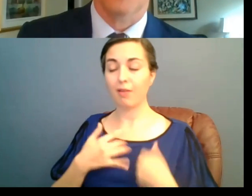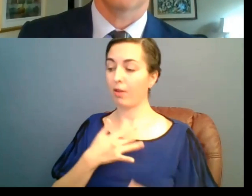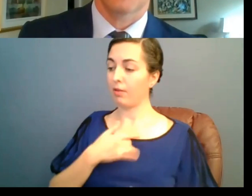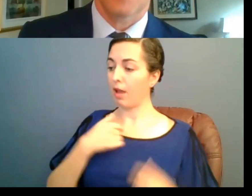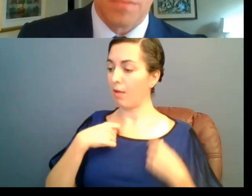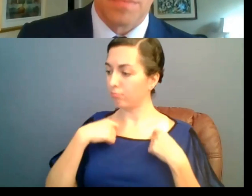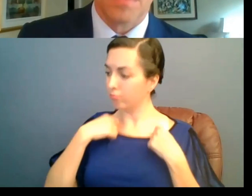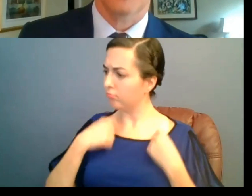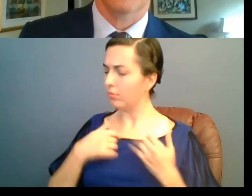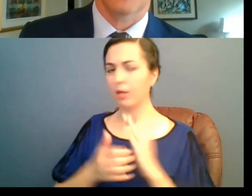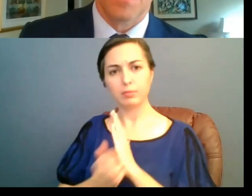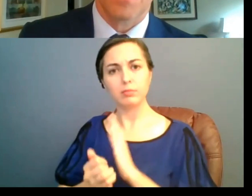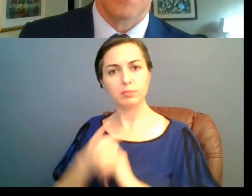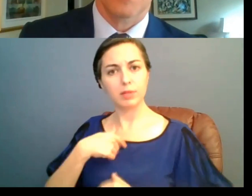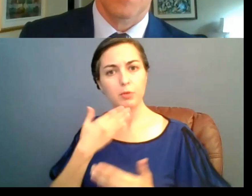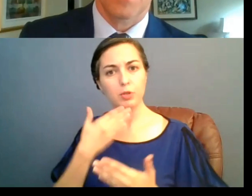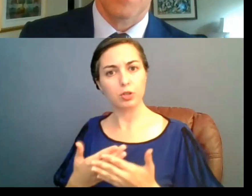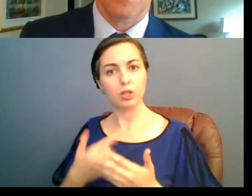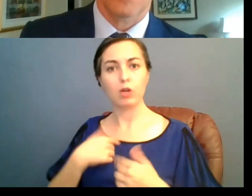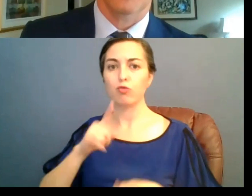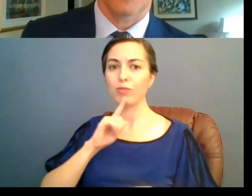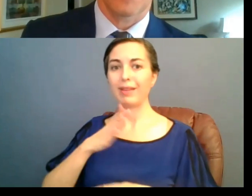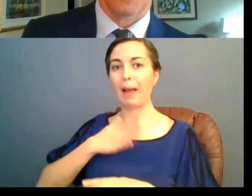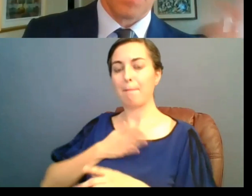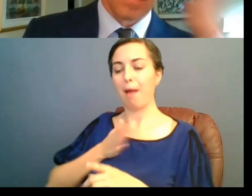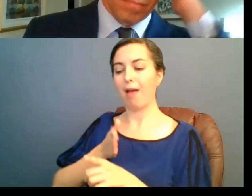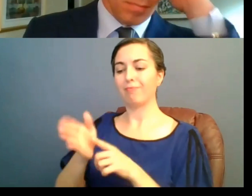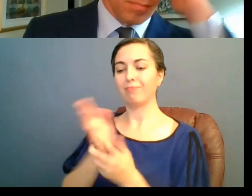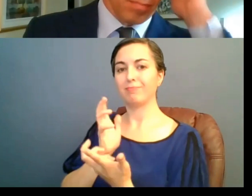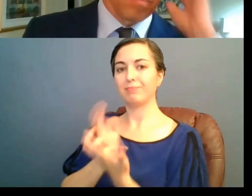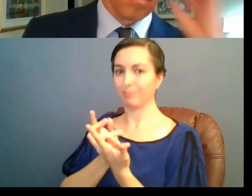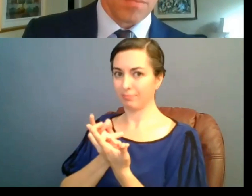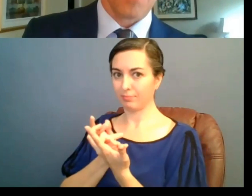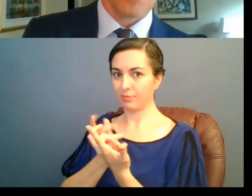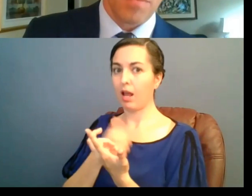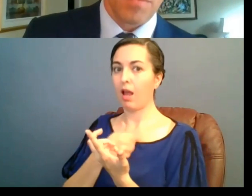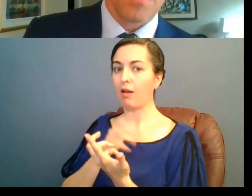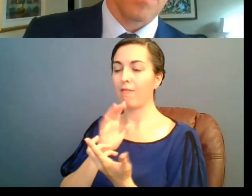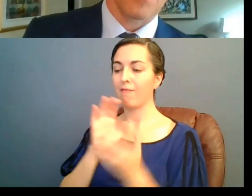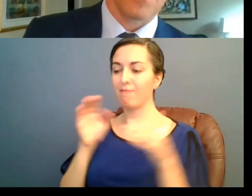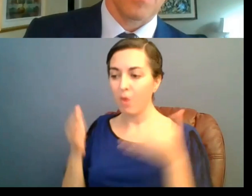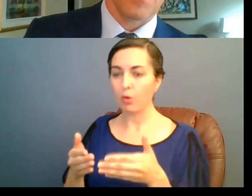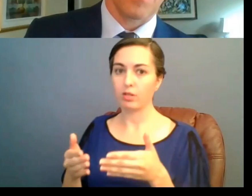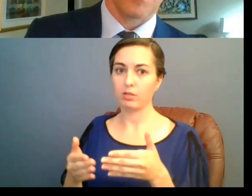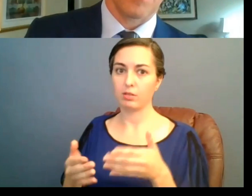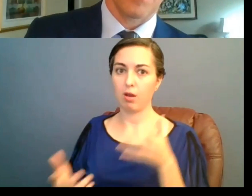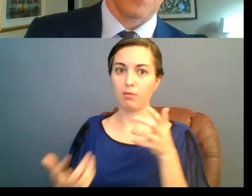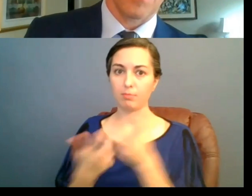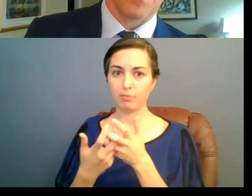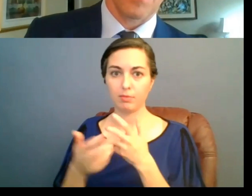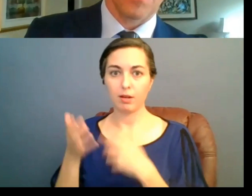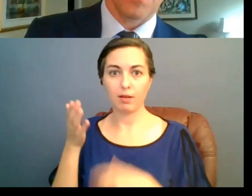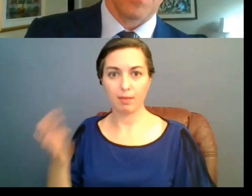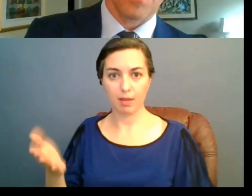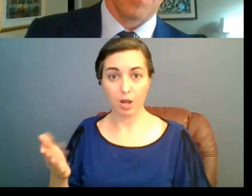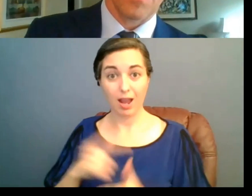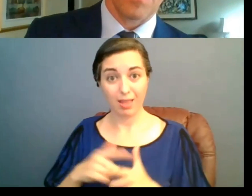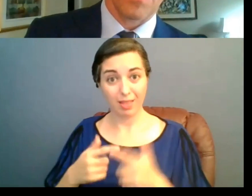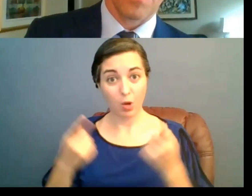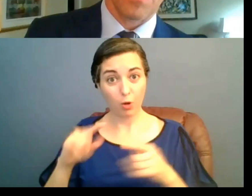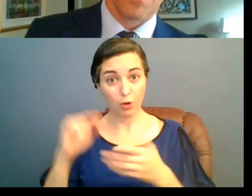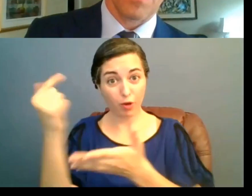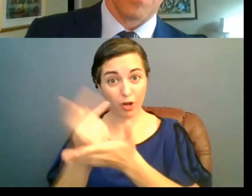at and really was my niche. And what I had really focused on, because then the Cardinals offered me a job upon